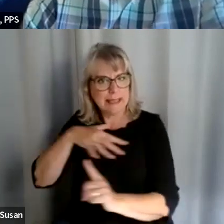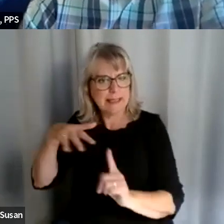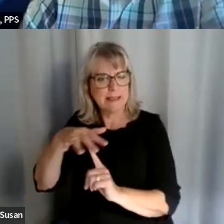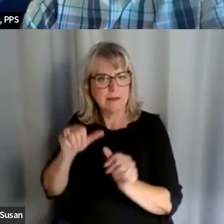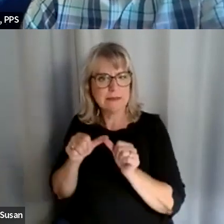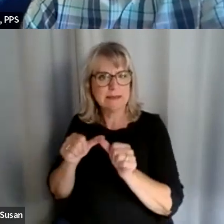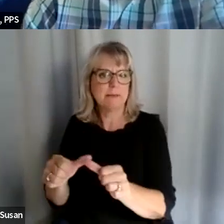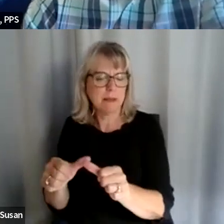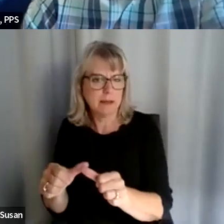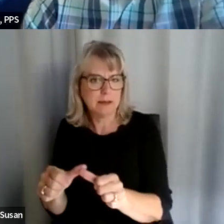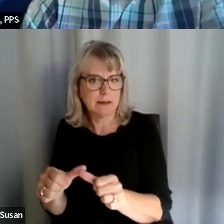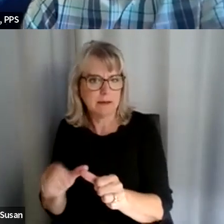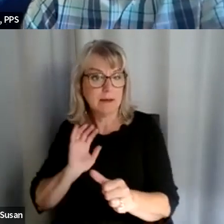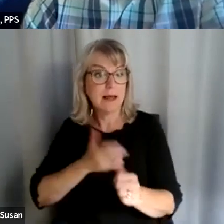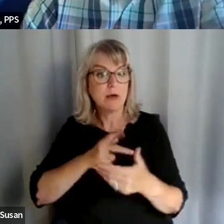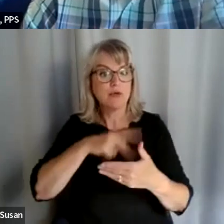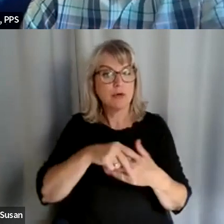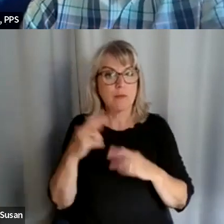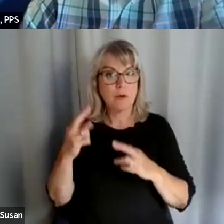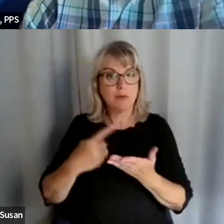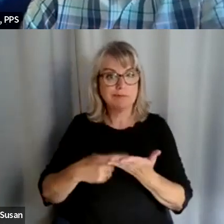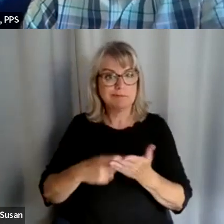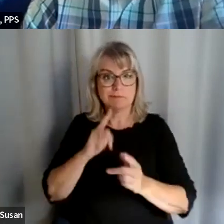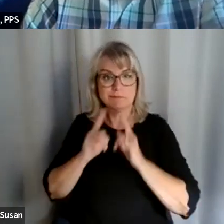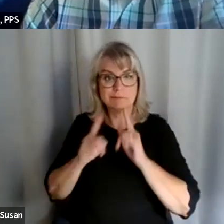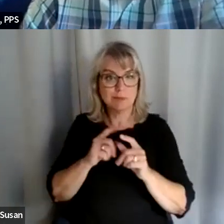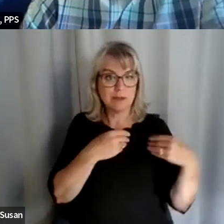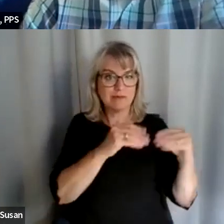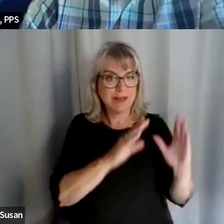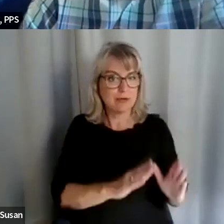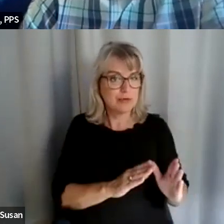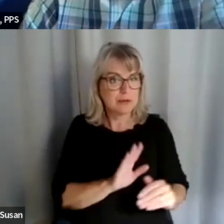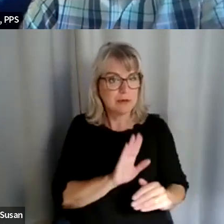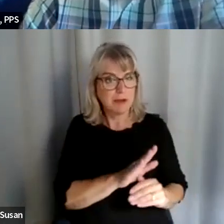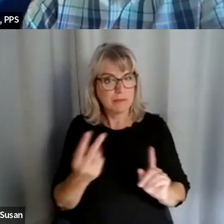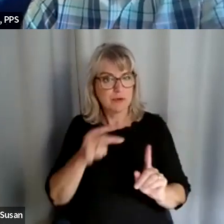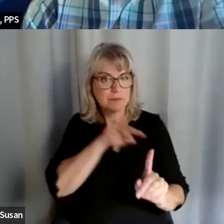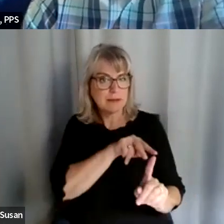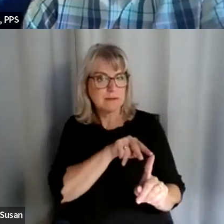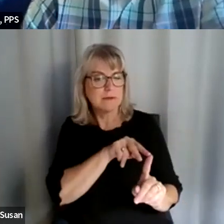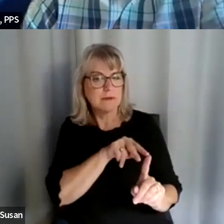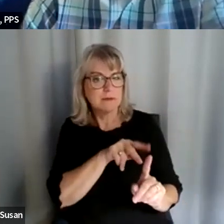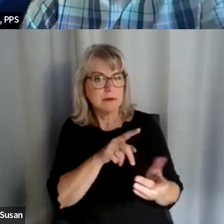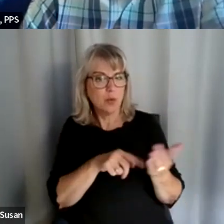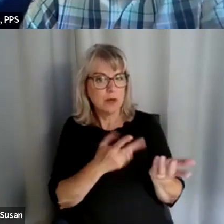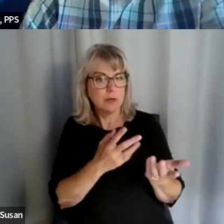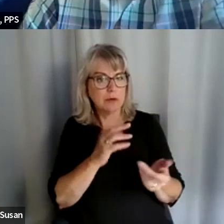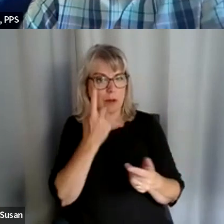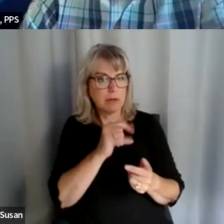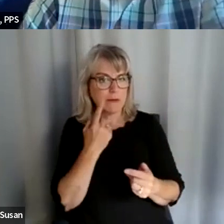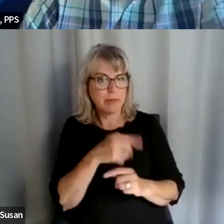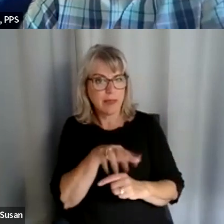sustainability. In October, we hope to talk with vendors to get their perspective on what this would look like for them.